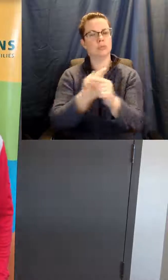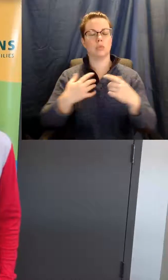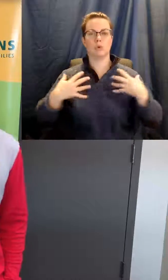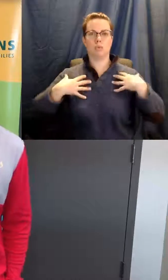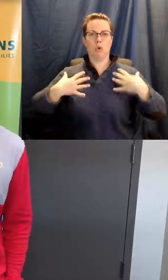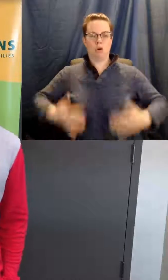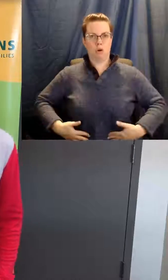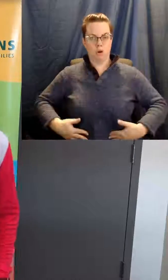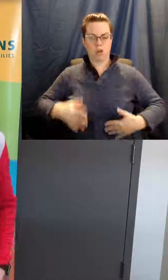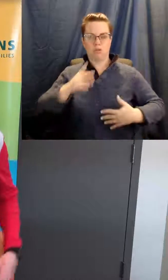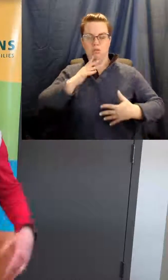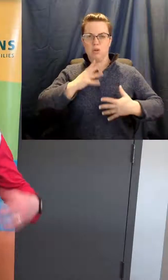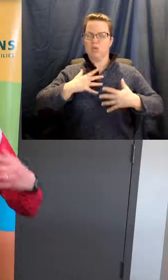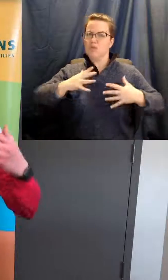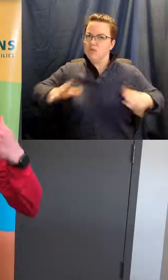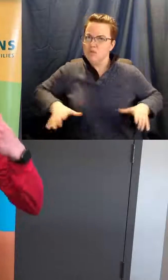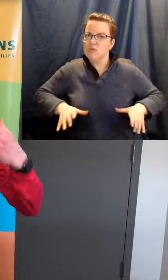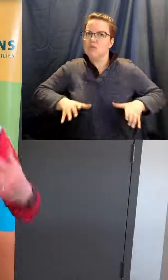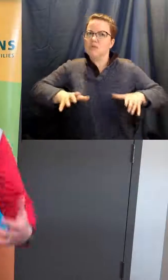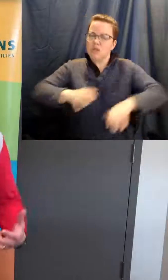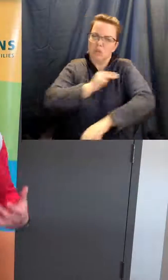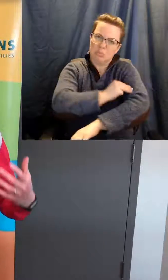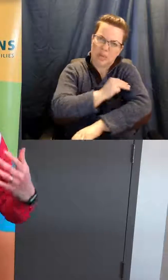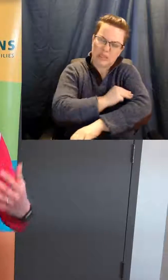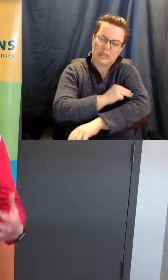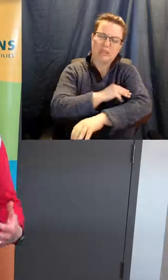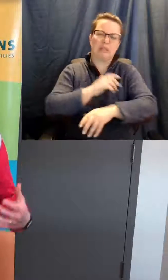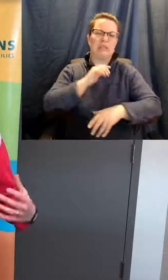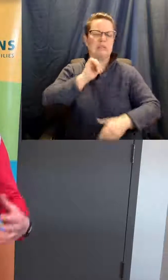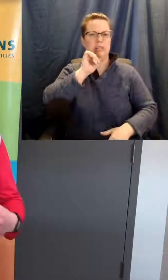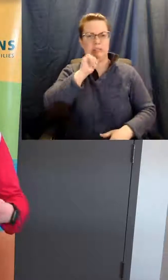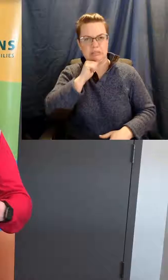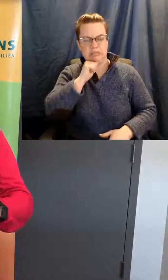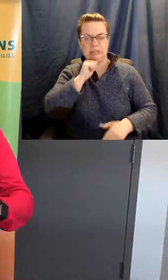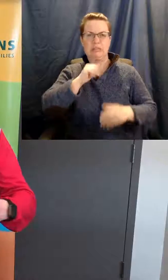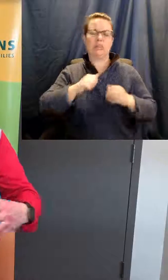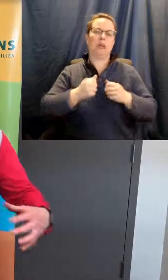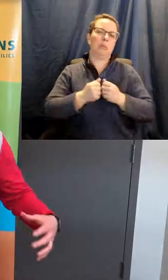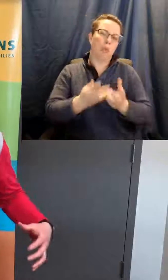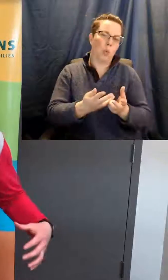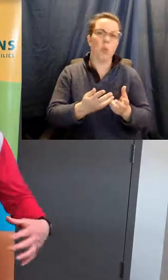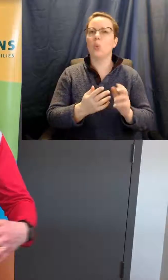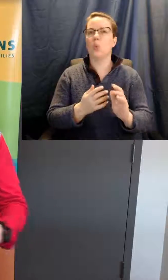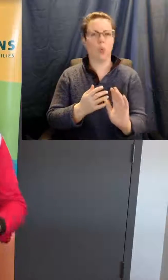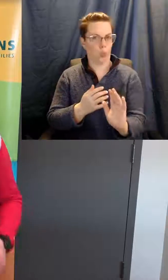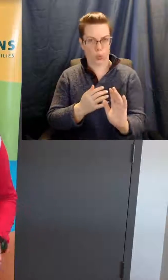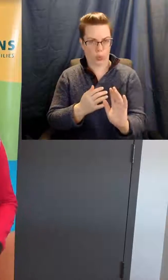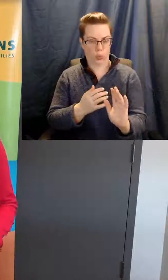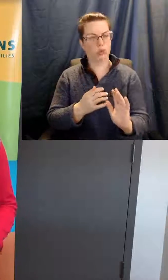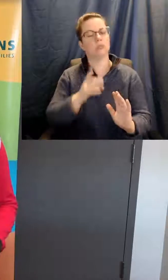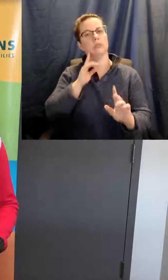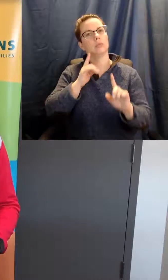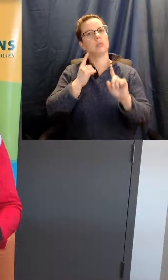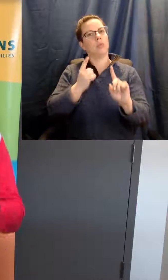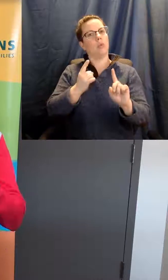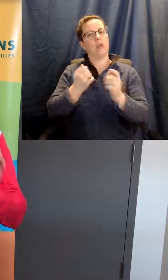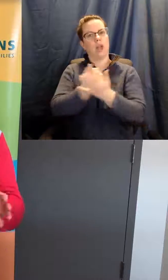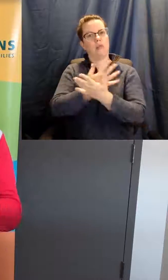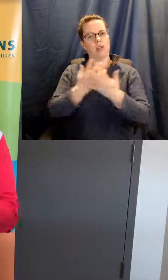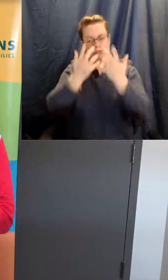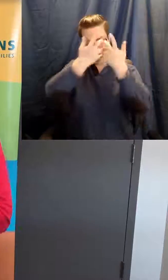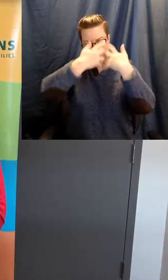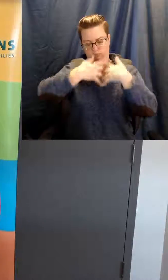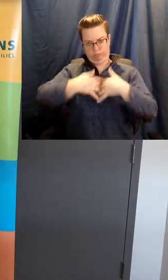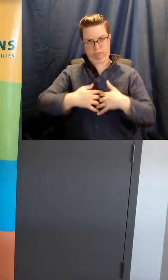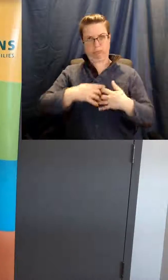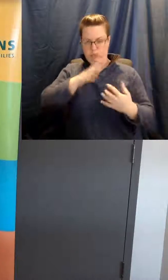understanding neutral positioning. We want to try to get the different parts of your body in such a way that everything is falling over top of the base of support. All